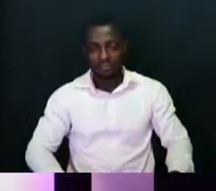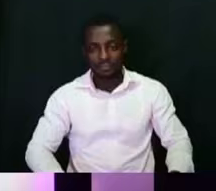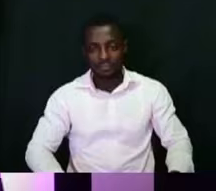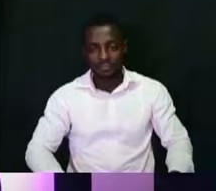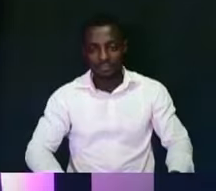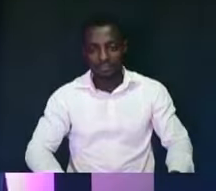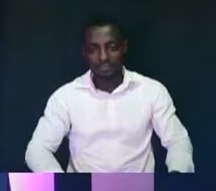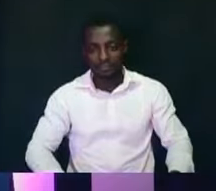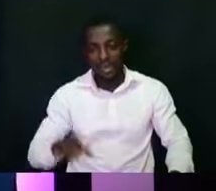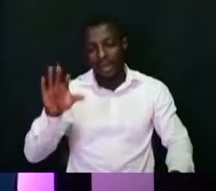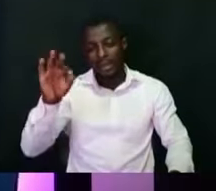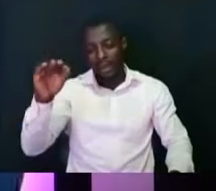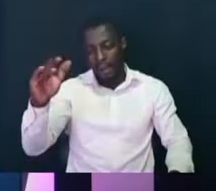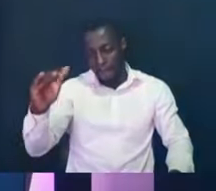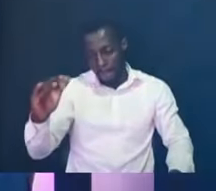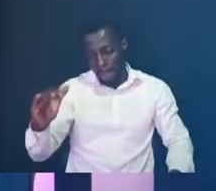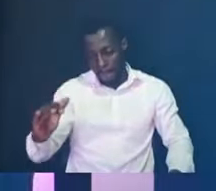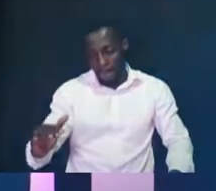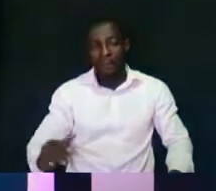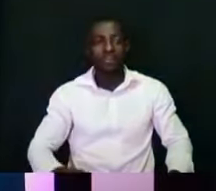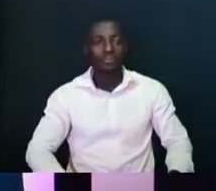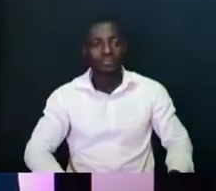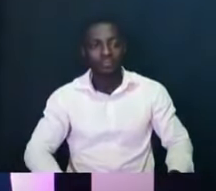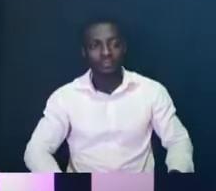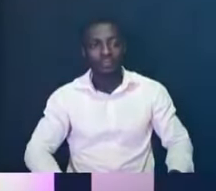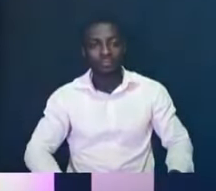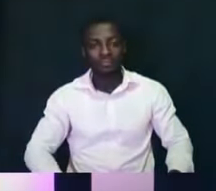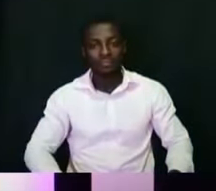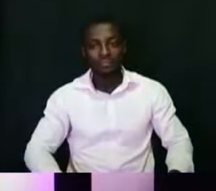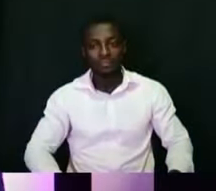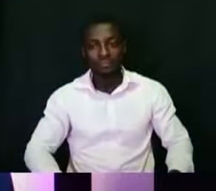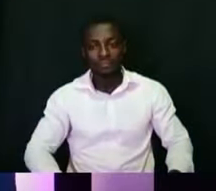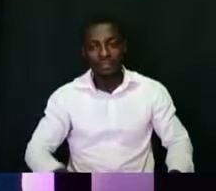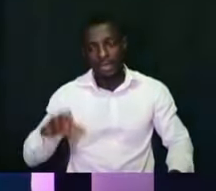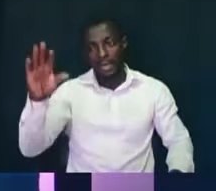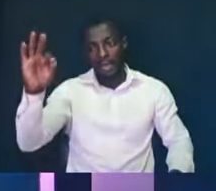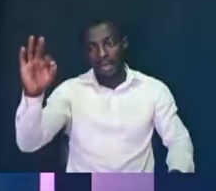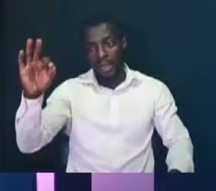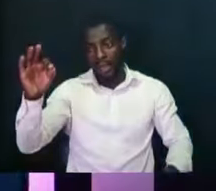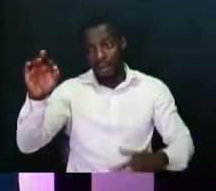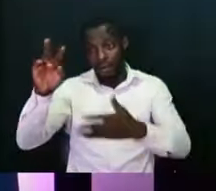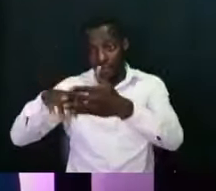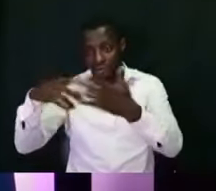From verse 9, I'll just read this and then we'll put a comma and continue next week.